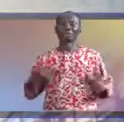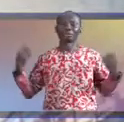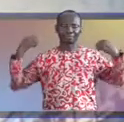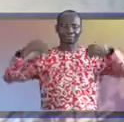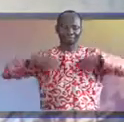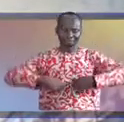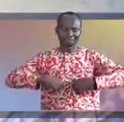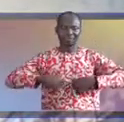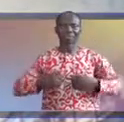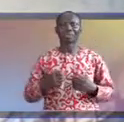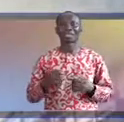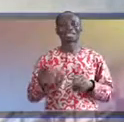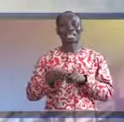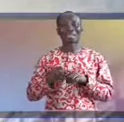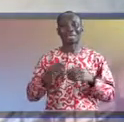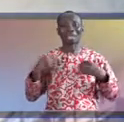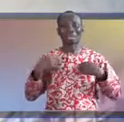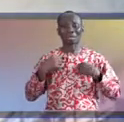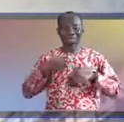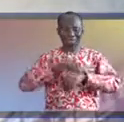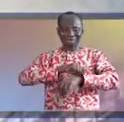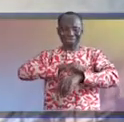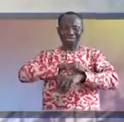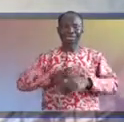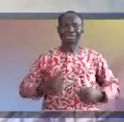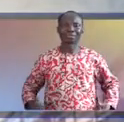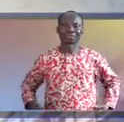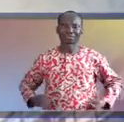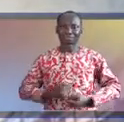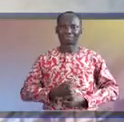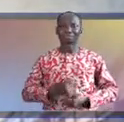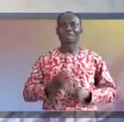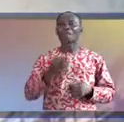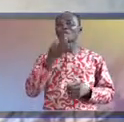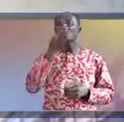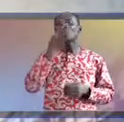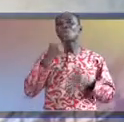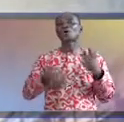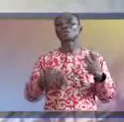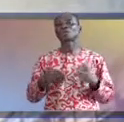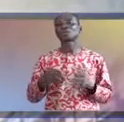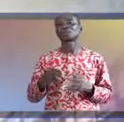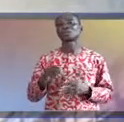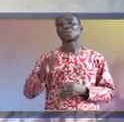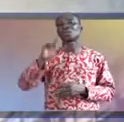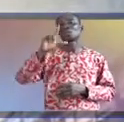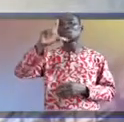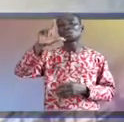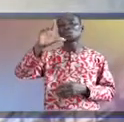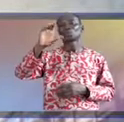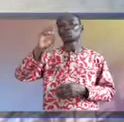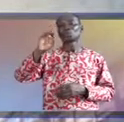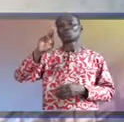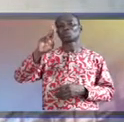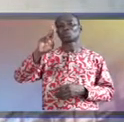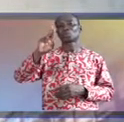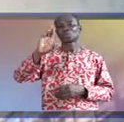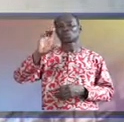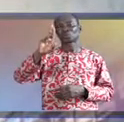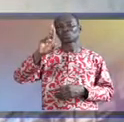outboard Nasinimo. A diani and no odi, a and two me, any a war. The last man walking in a hand,